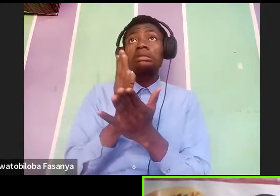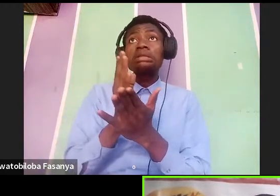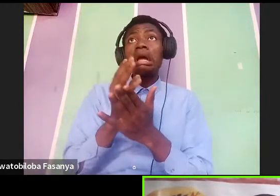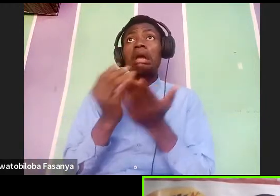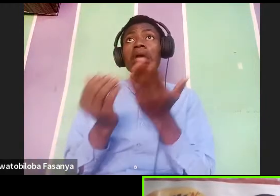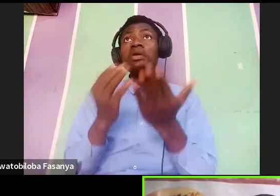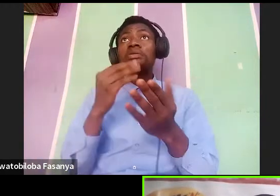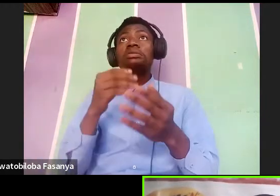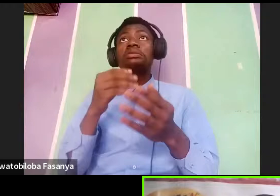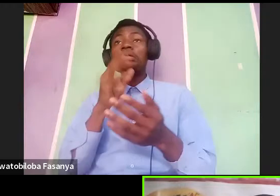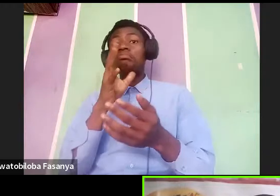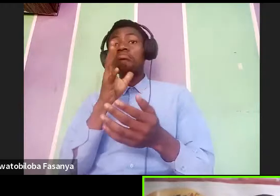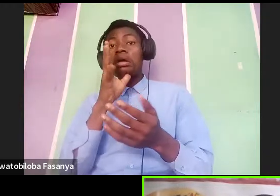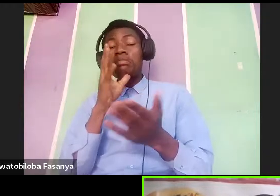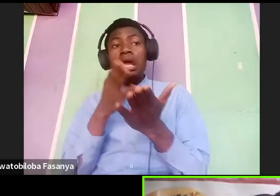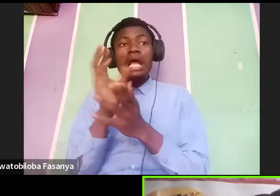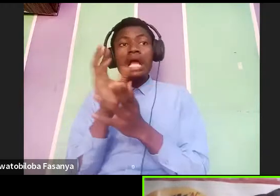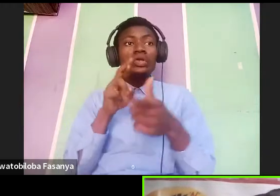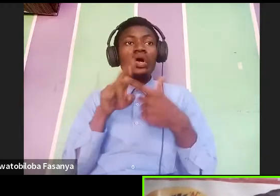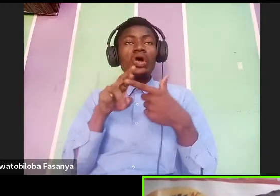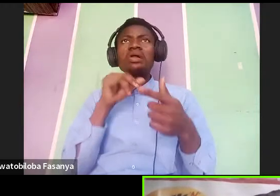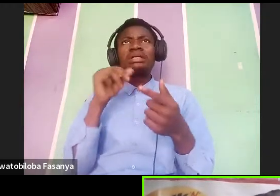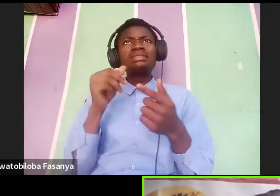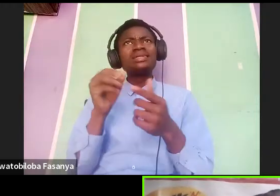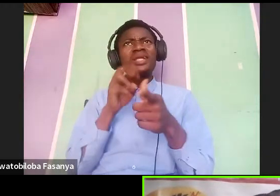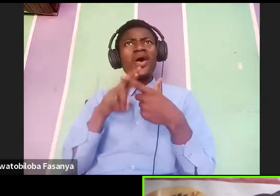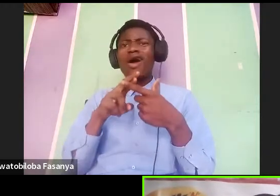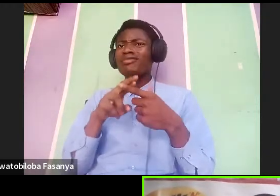working. So Dr. Toby, so I'm going to be asking different